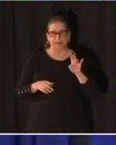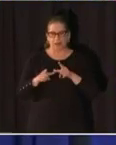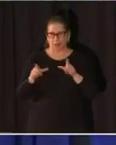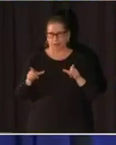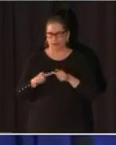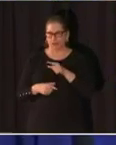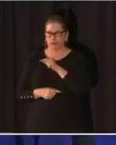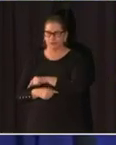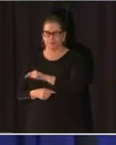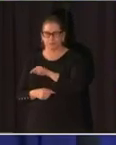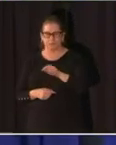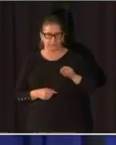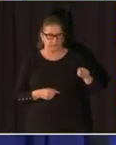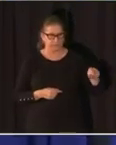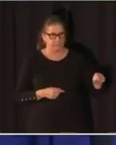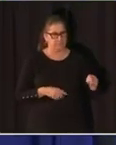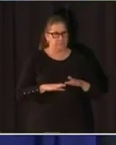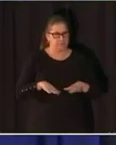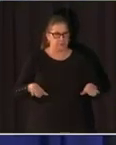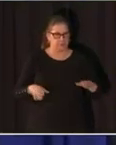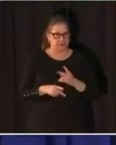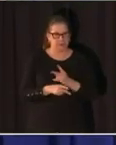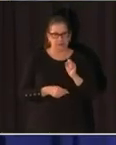And quite frankly,